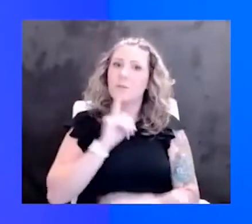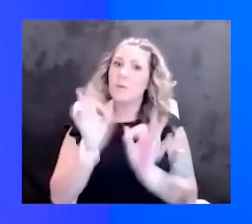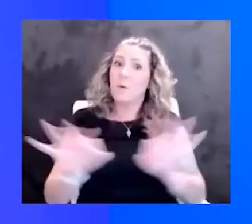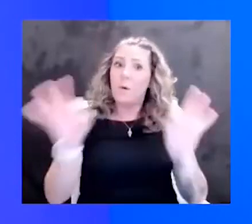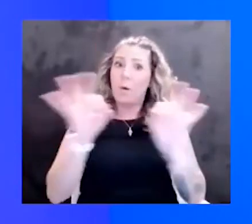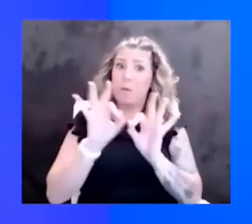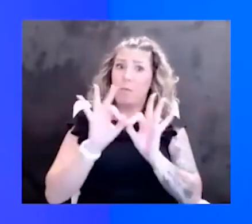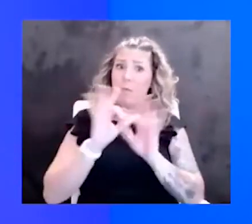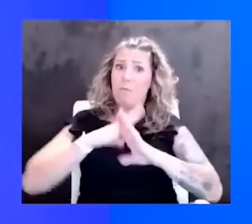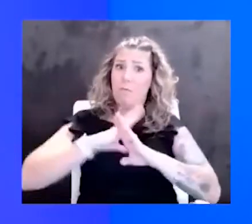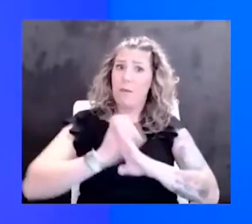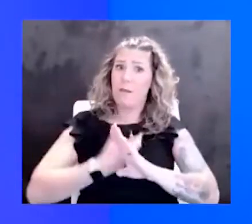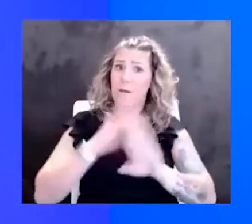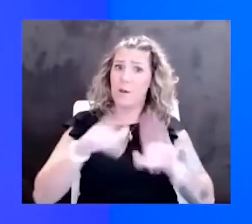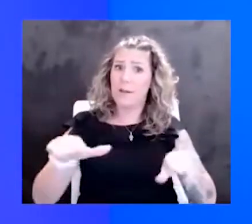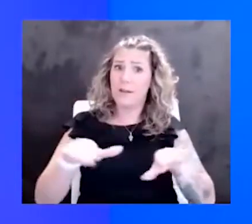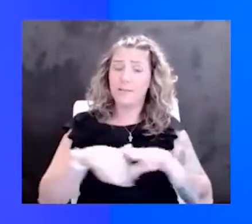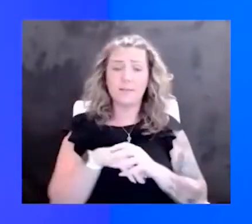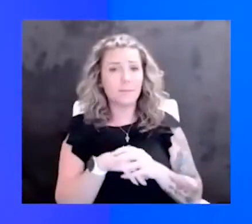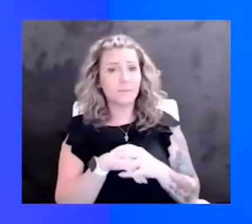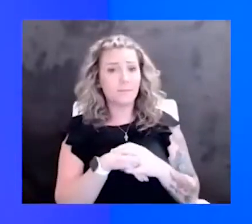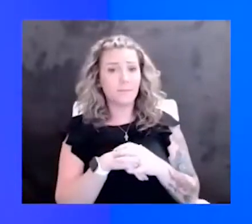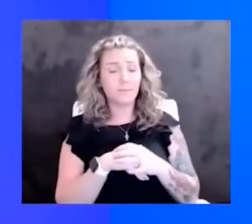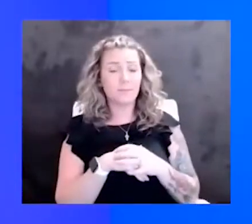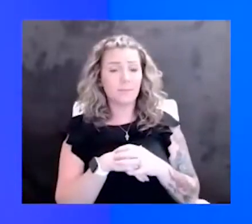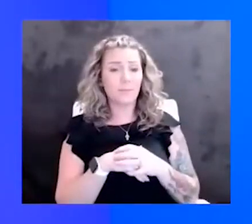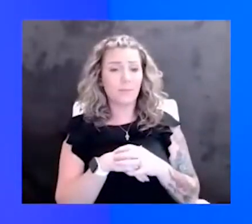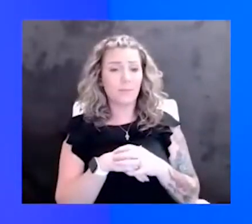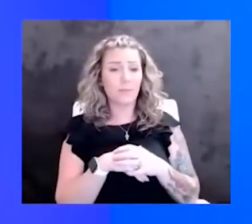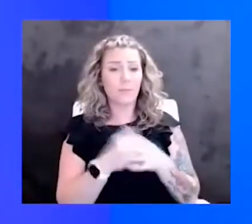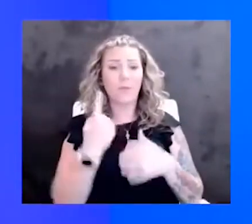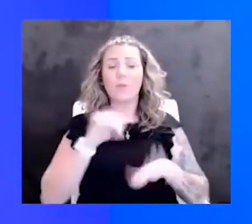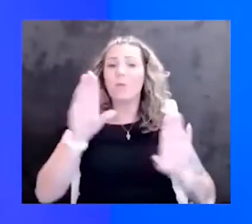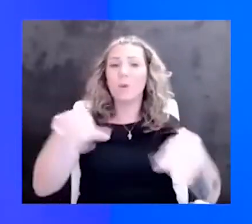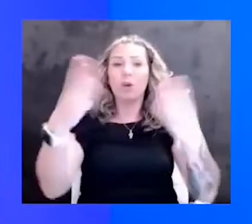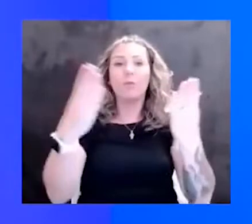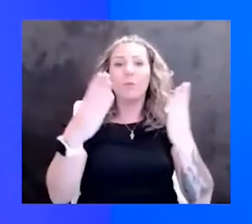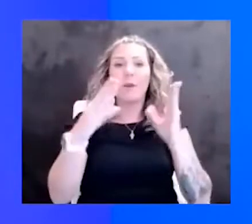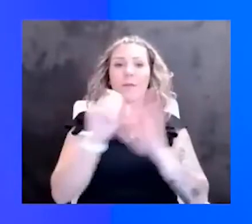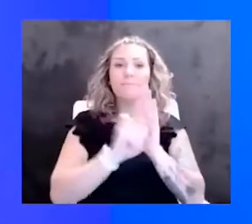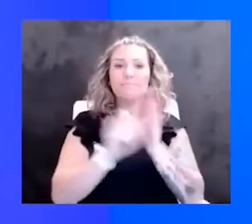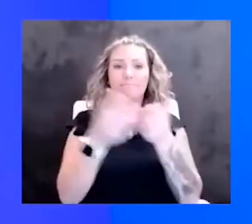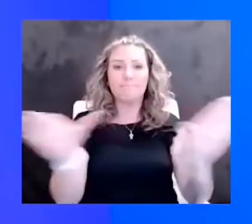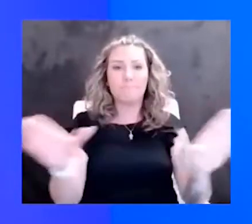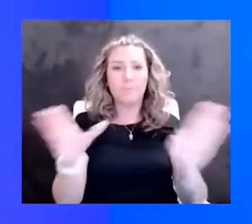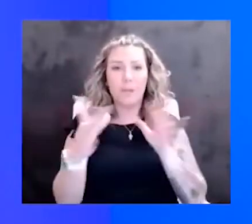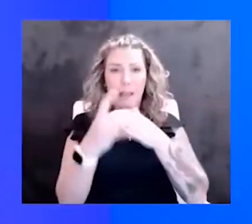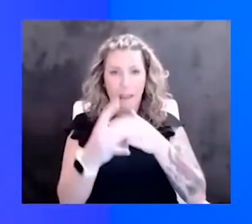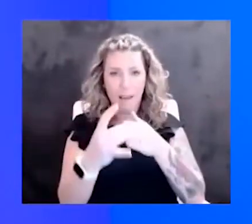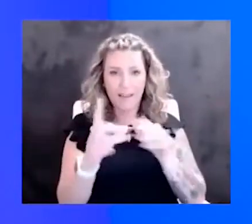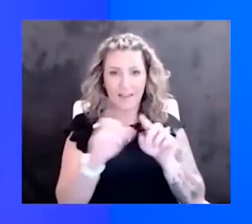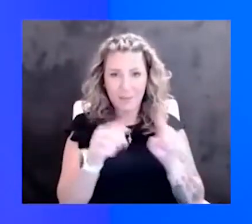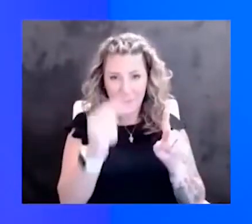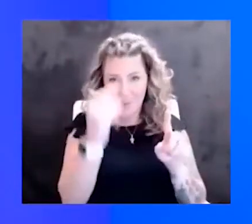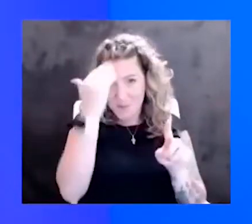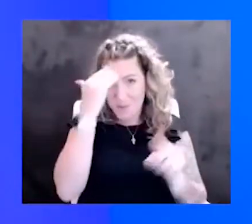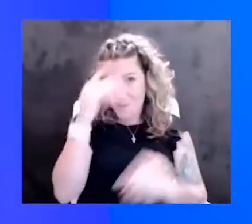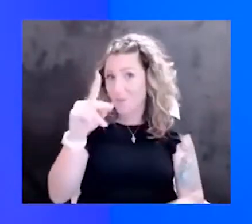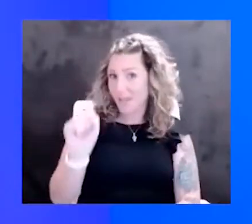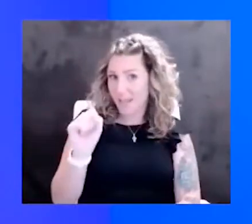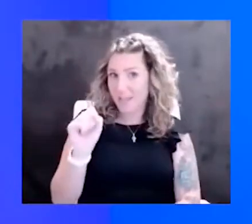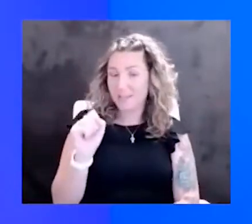kids. And we do provide statewide guidance, but as you likely know in Kansas, the